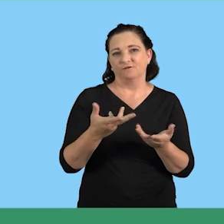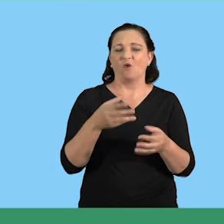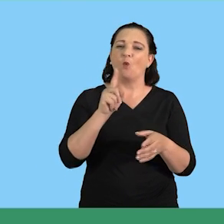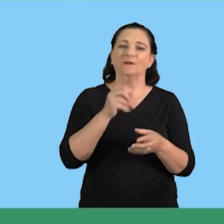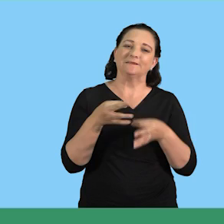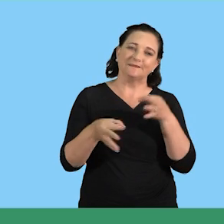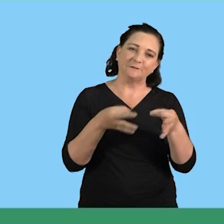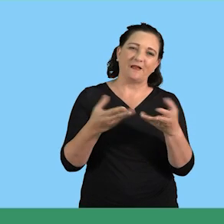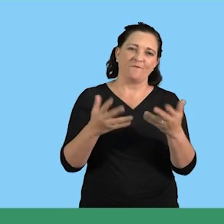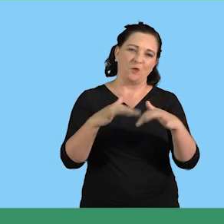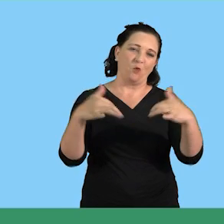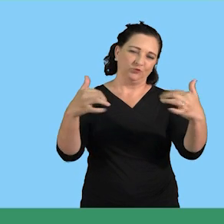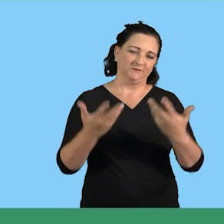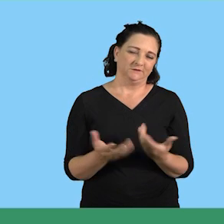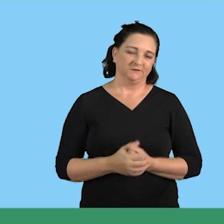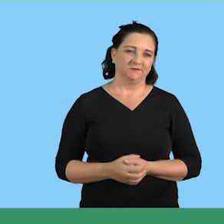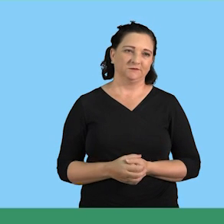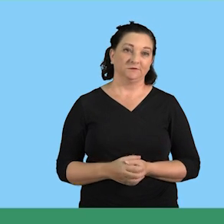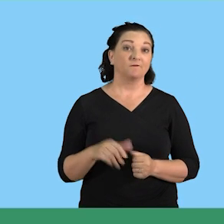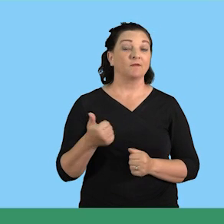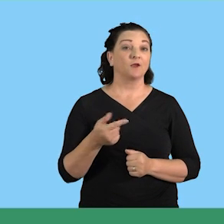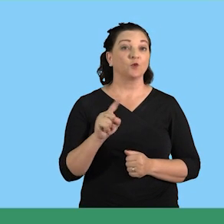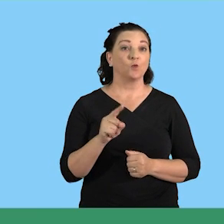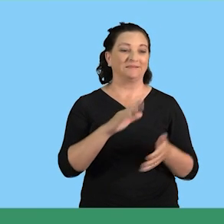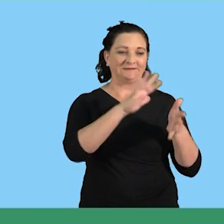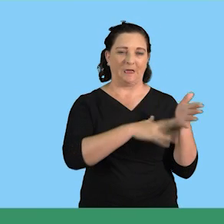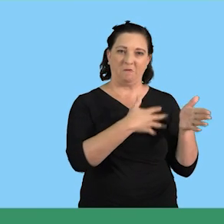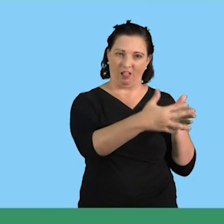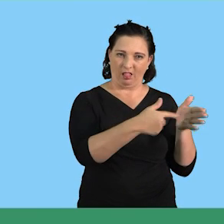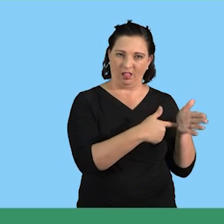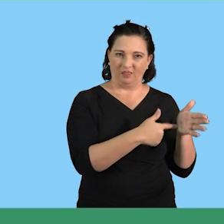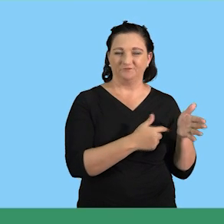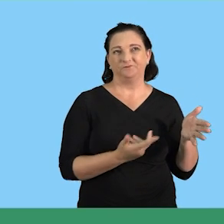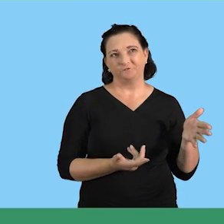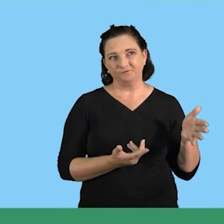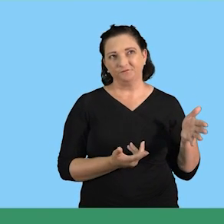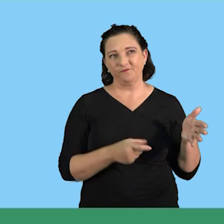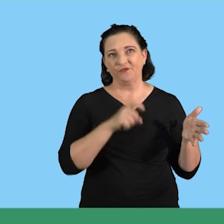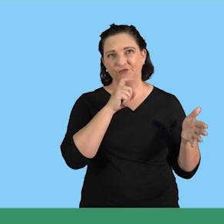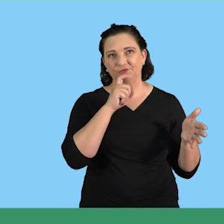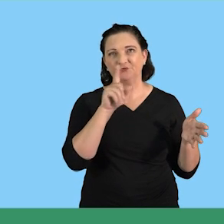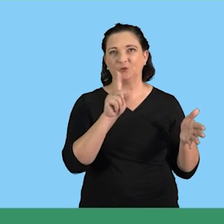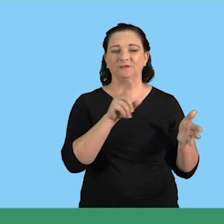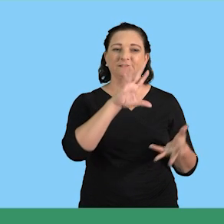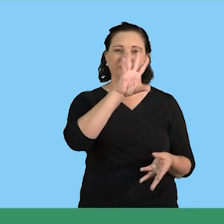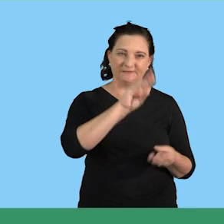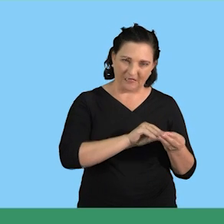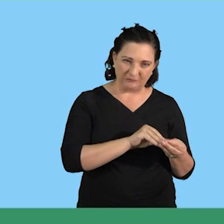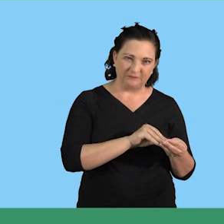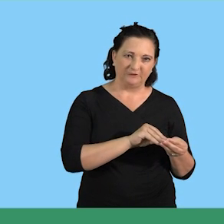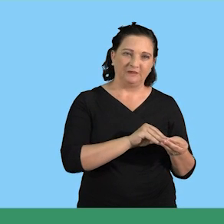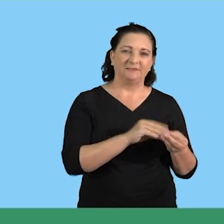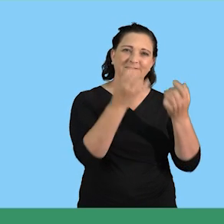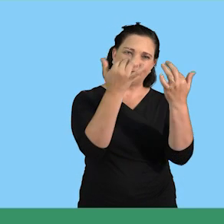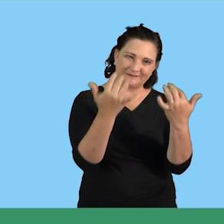are explaining to the audience. Then you've got tables. Tables are useful in summarizing and